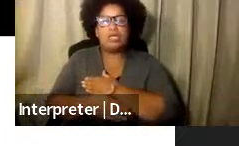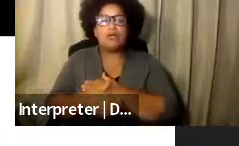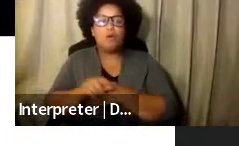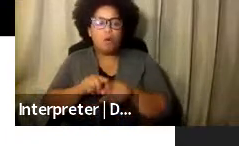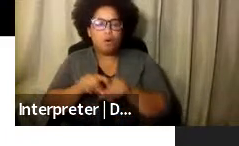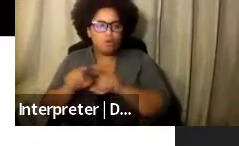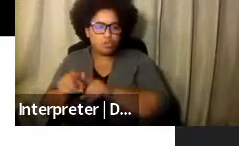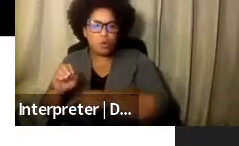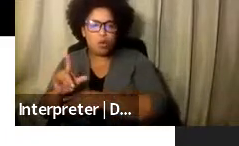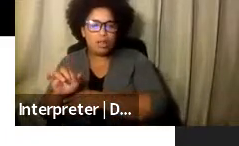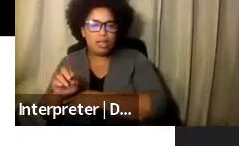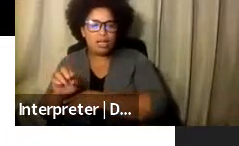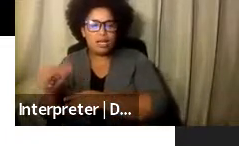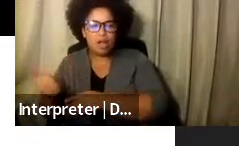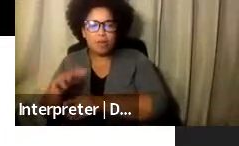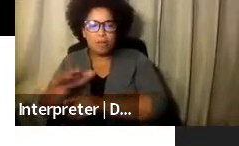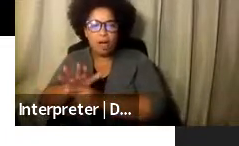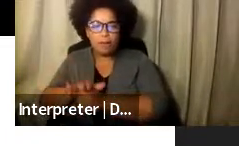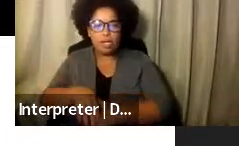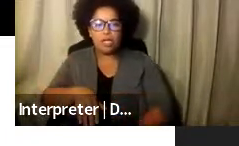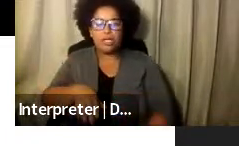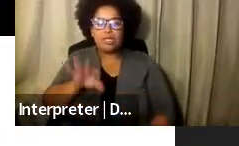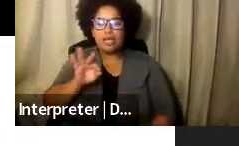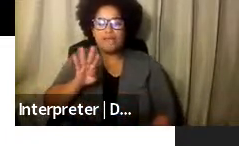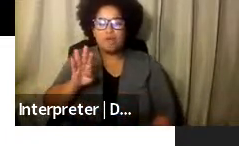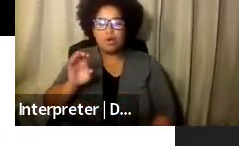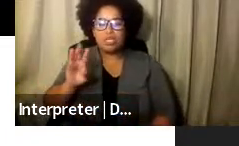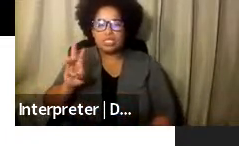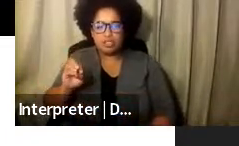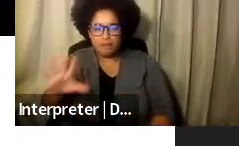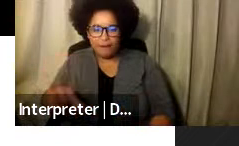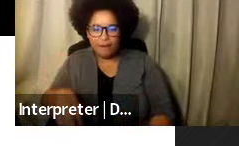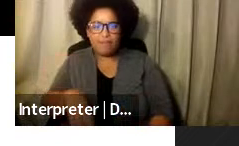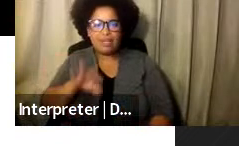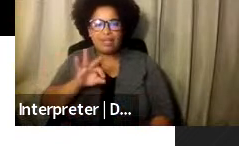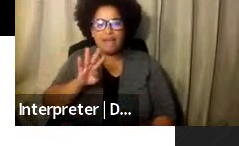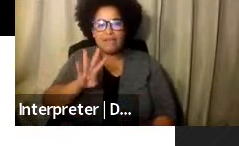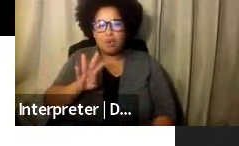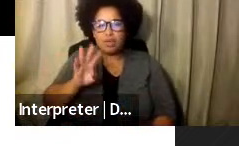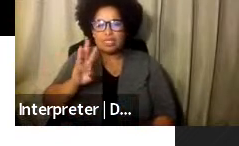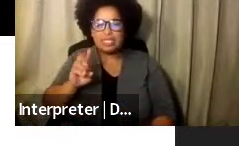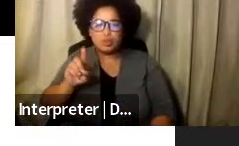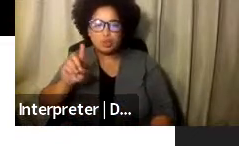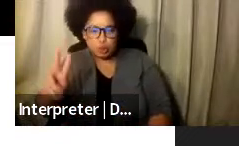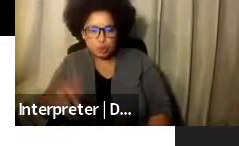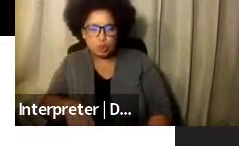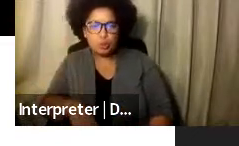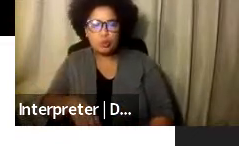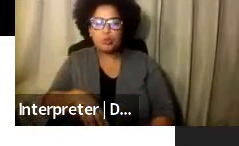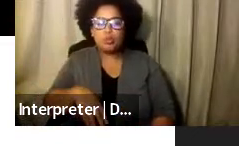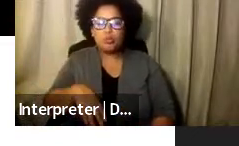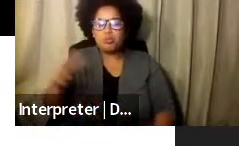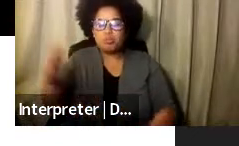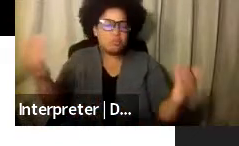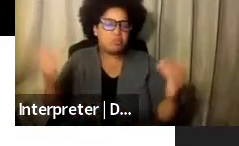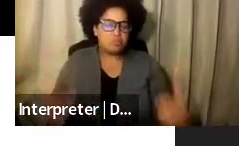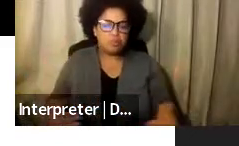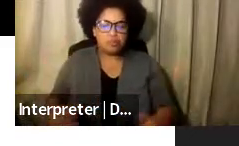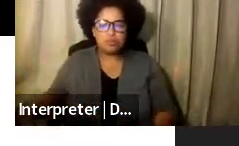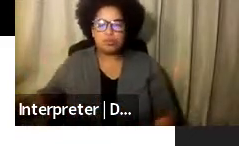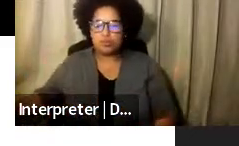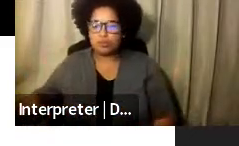Some of the zip codes that were very popular were 94605, 94612. You can go to the next